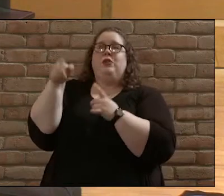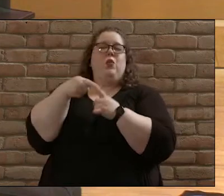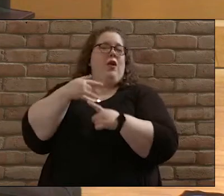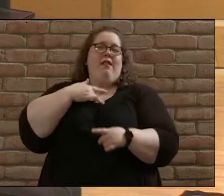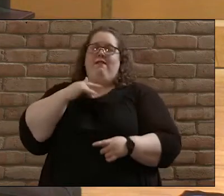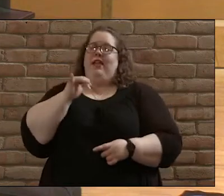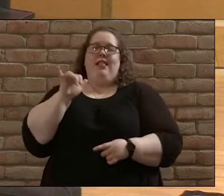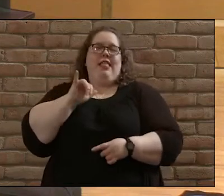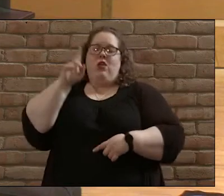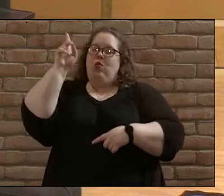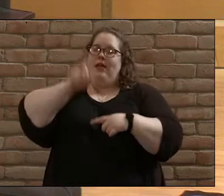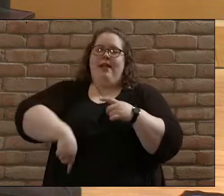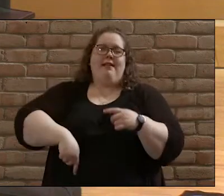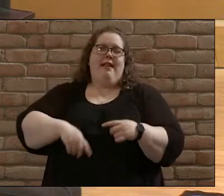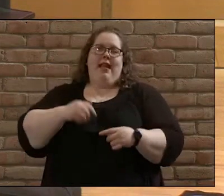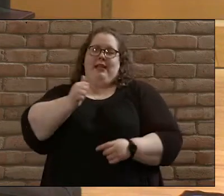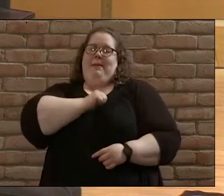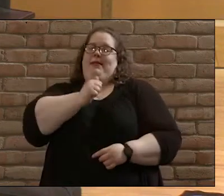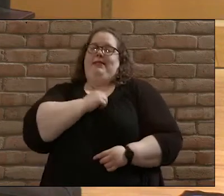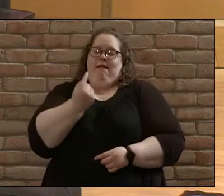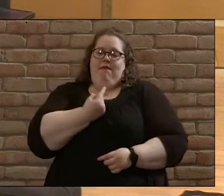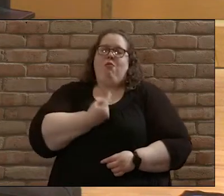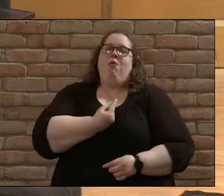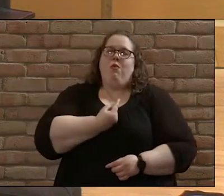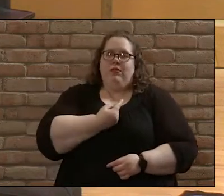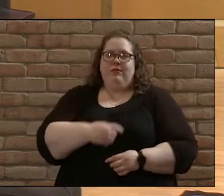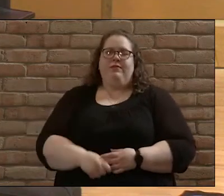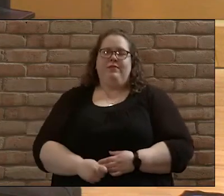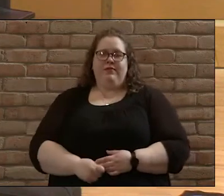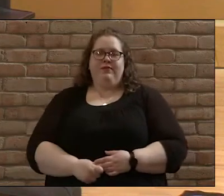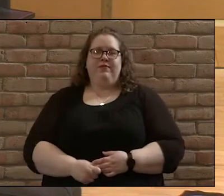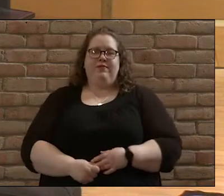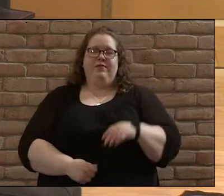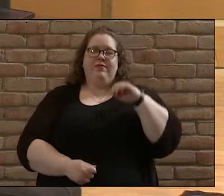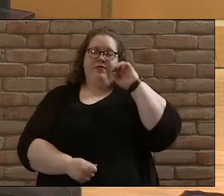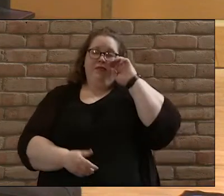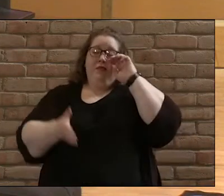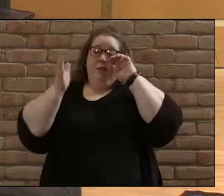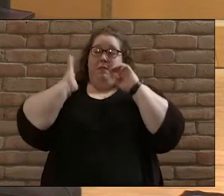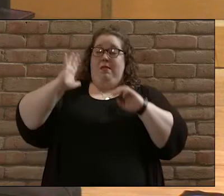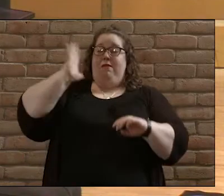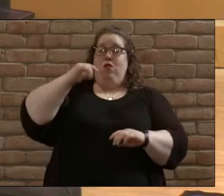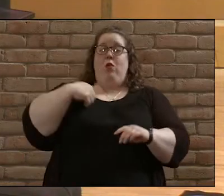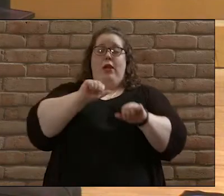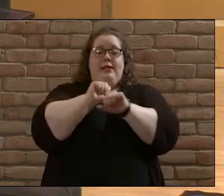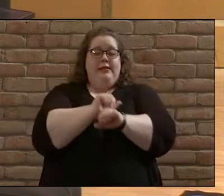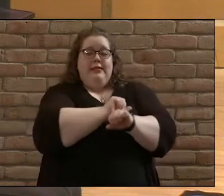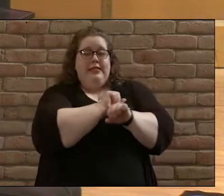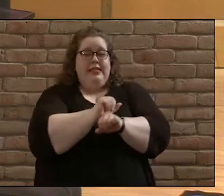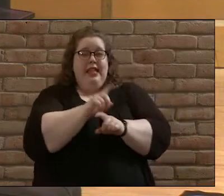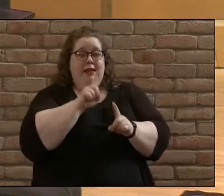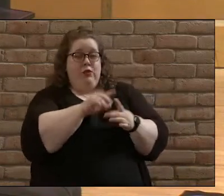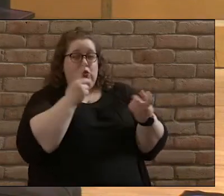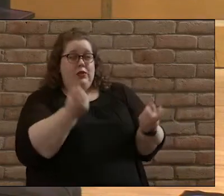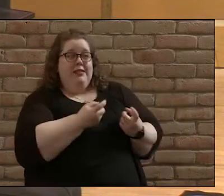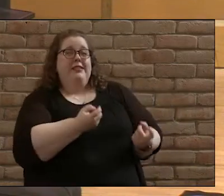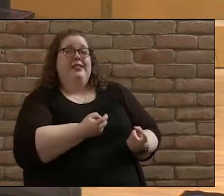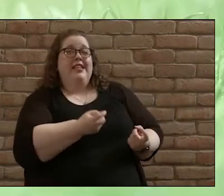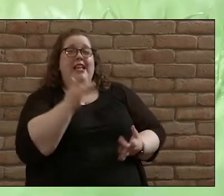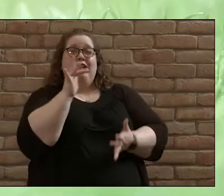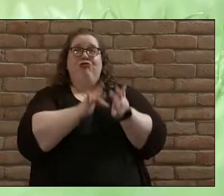You see, we were bound in slavery to sin, but Jesus set us